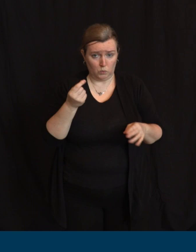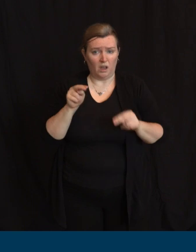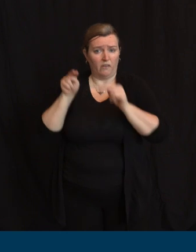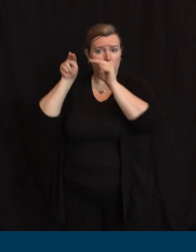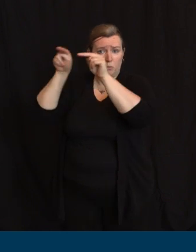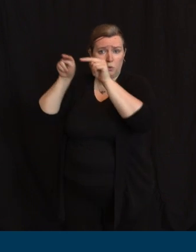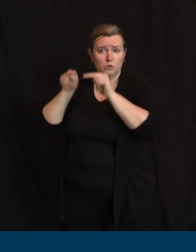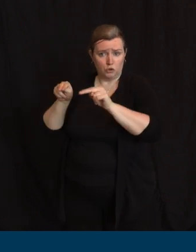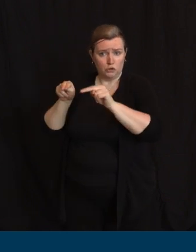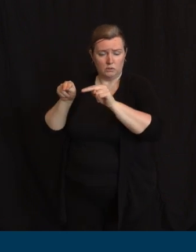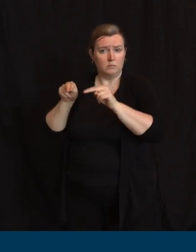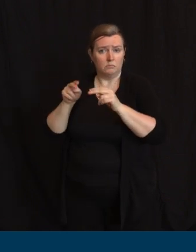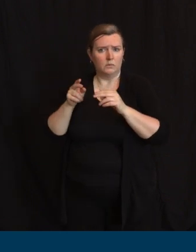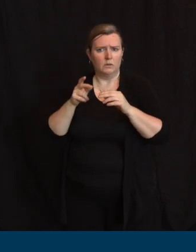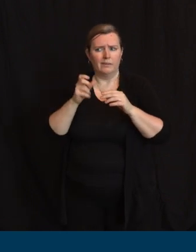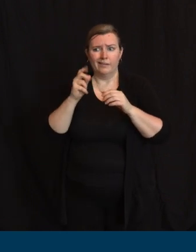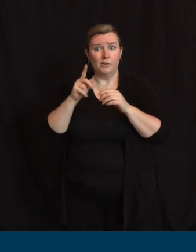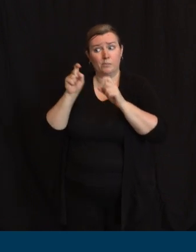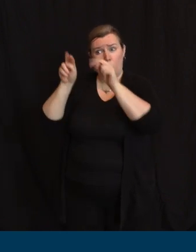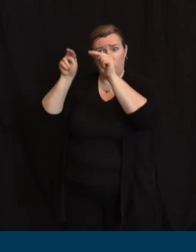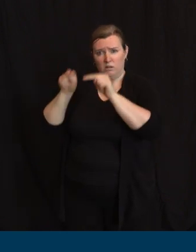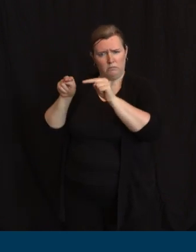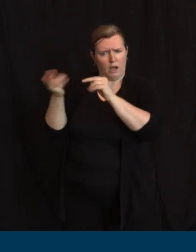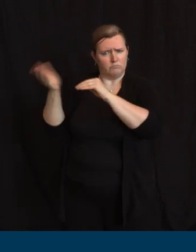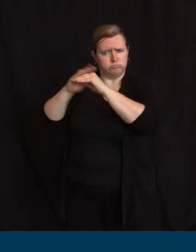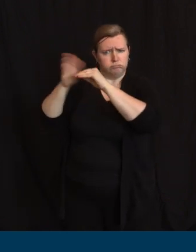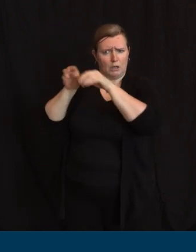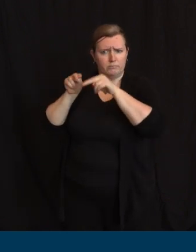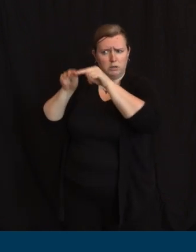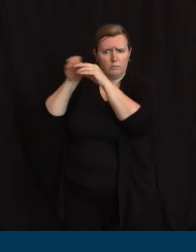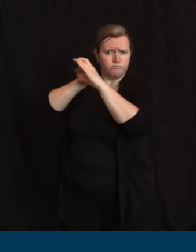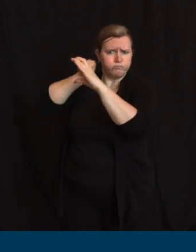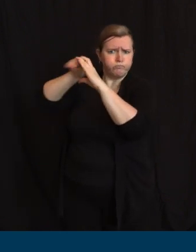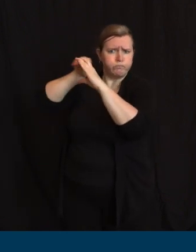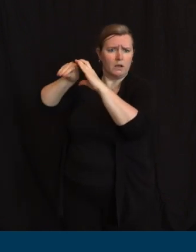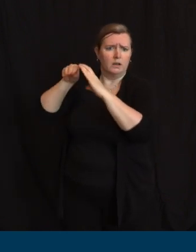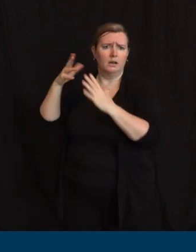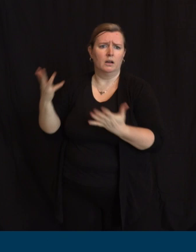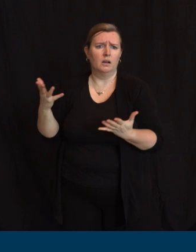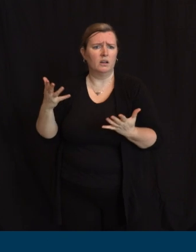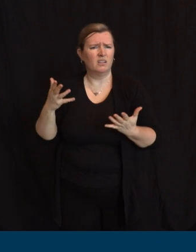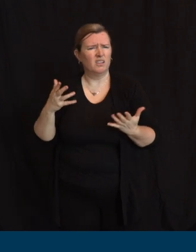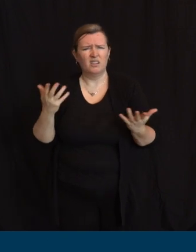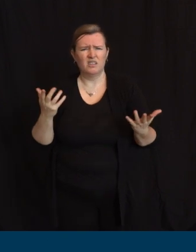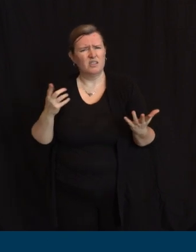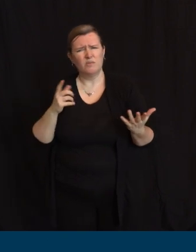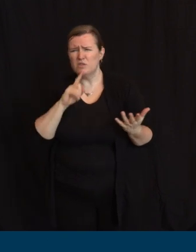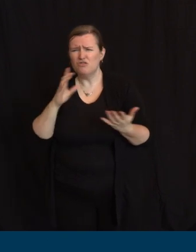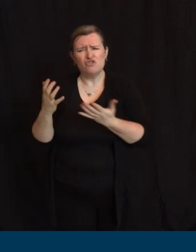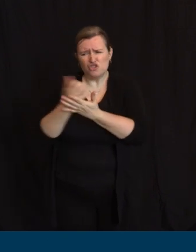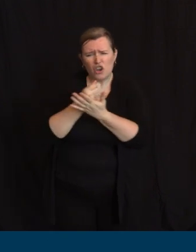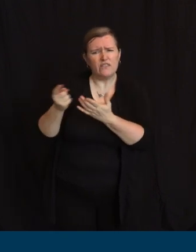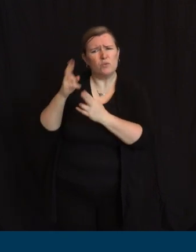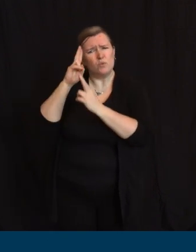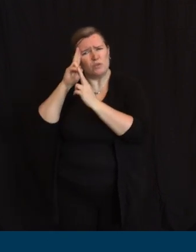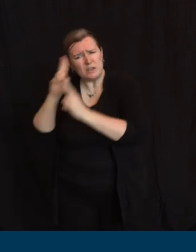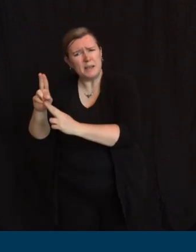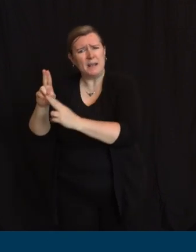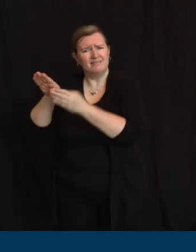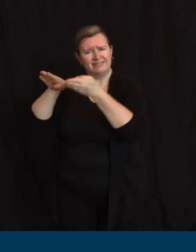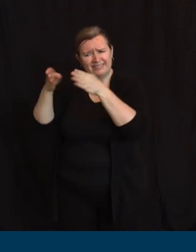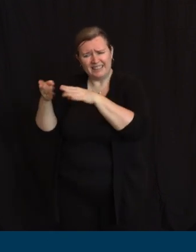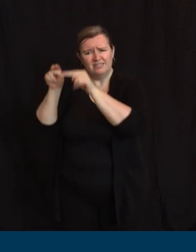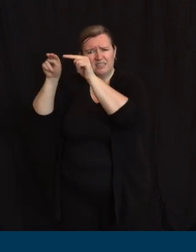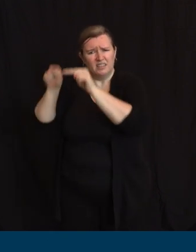facility. New Jerseyans living in our long-term care facilities deserve to be cared for with respect, compassion,